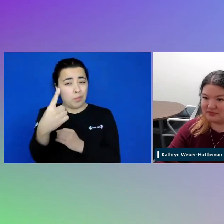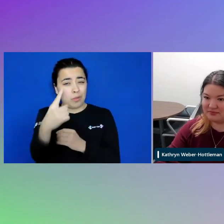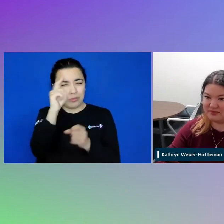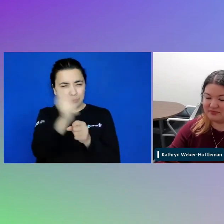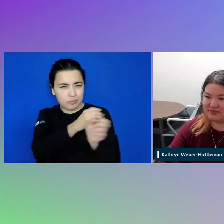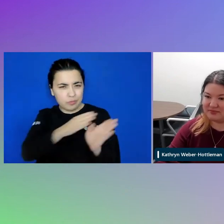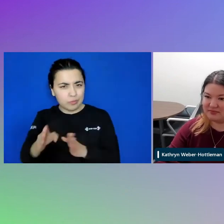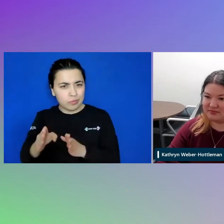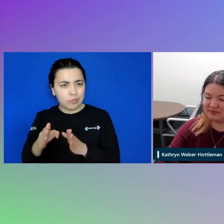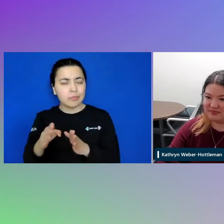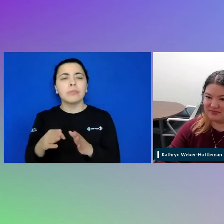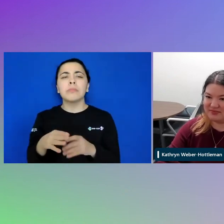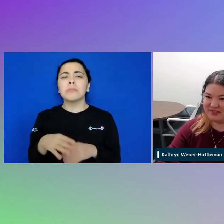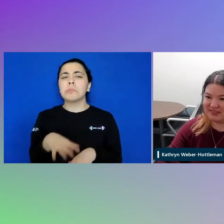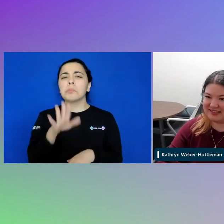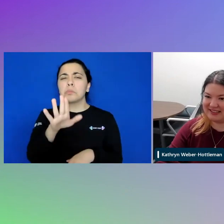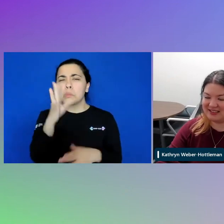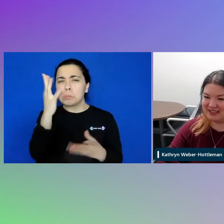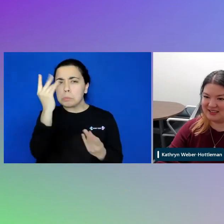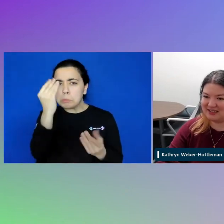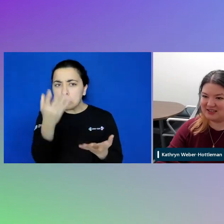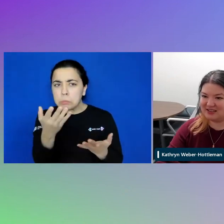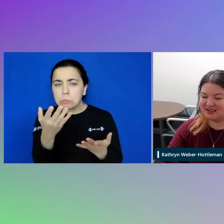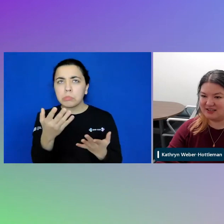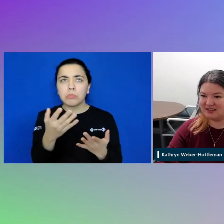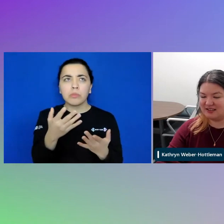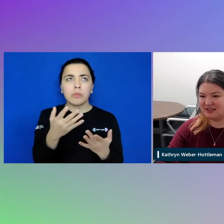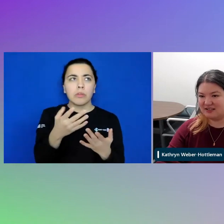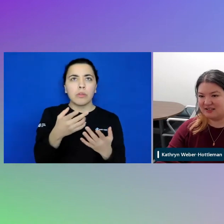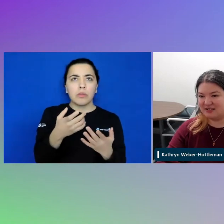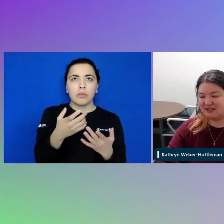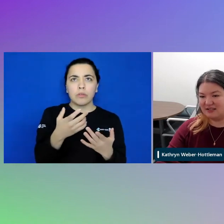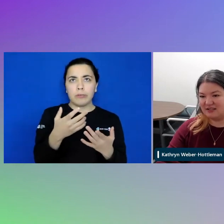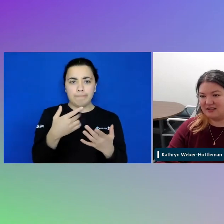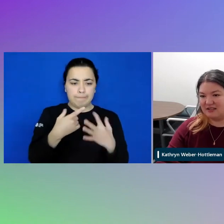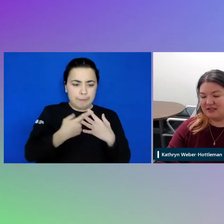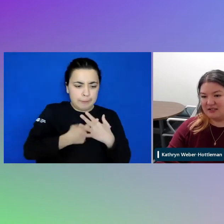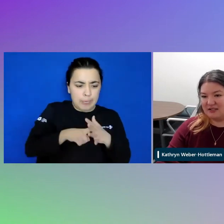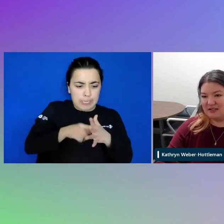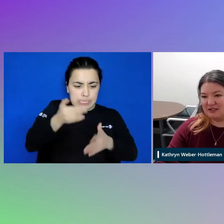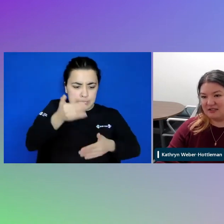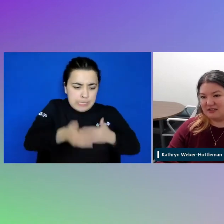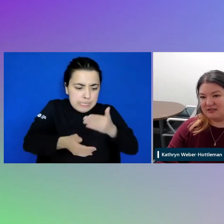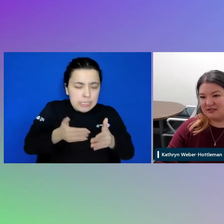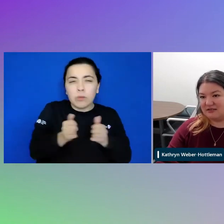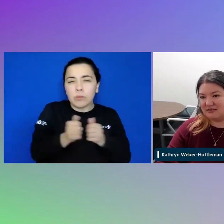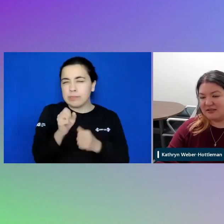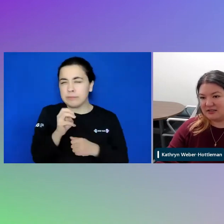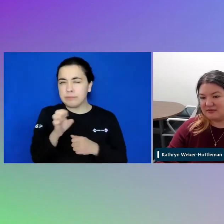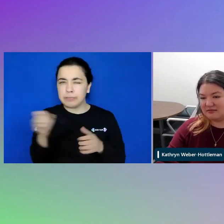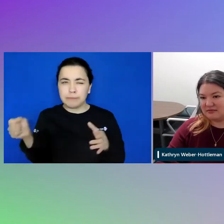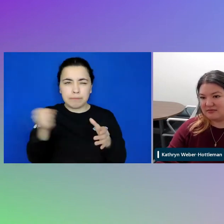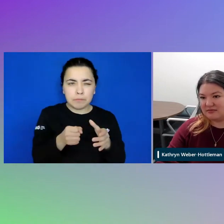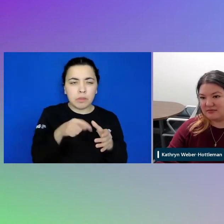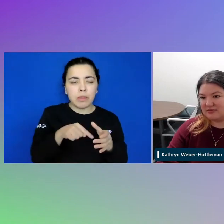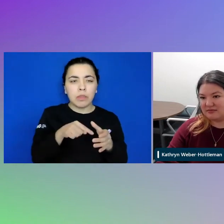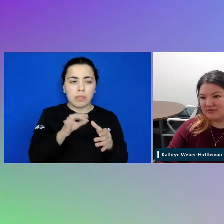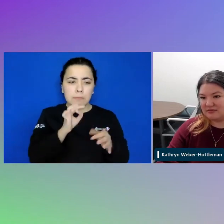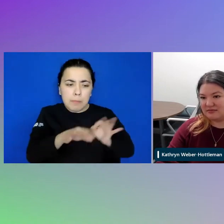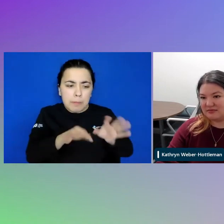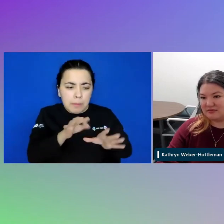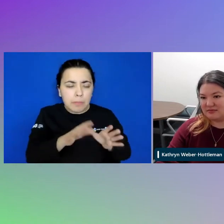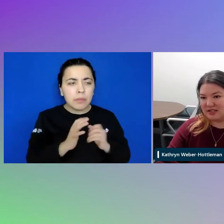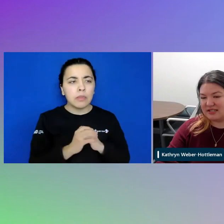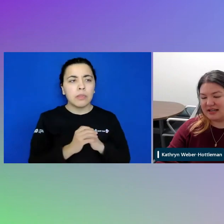level, how long would you say the journey is to reach autonomy and from your experience, and what is the journey to switch from one level